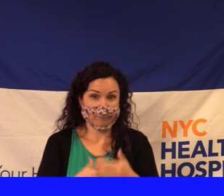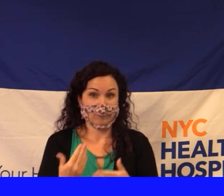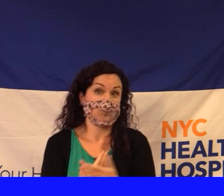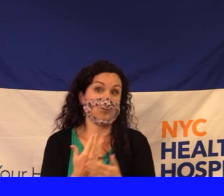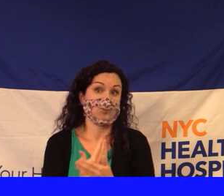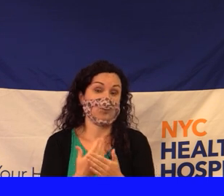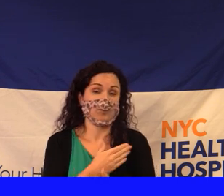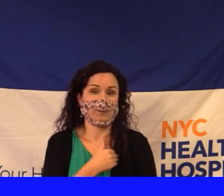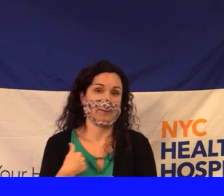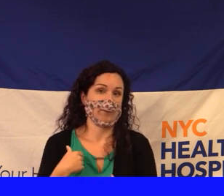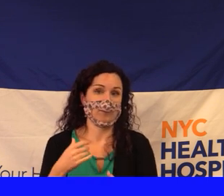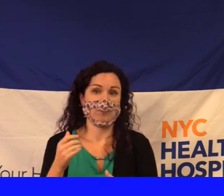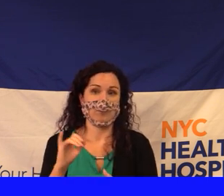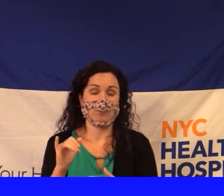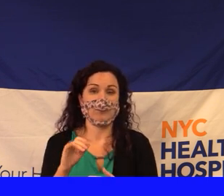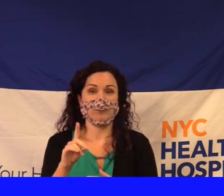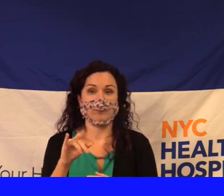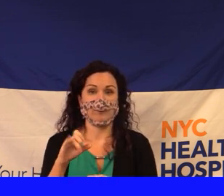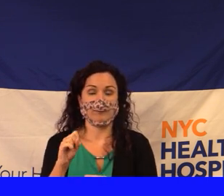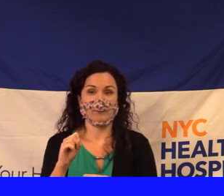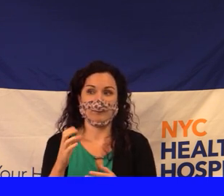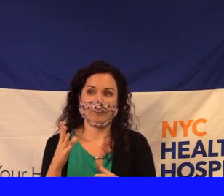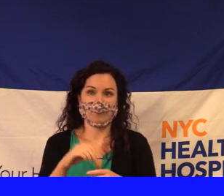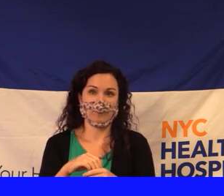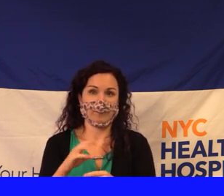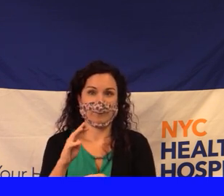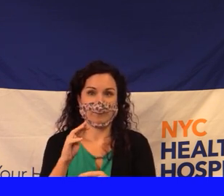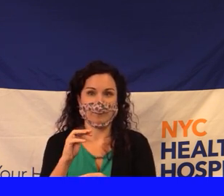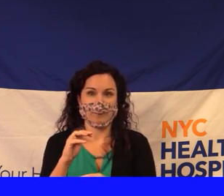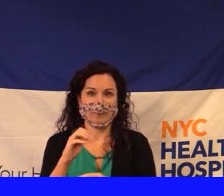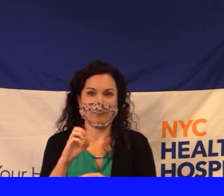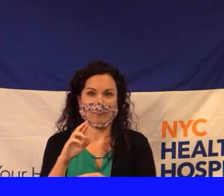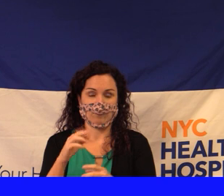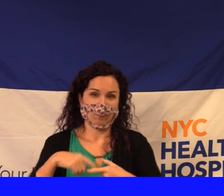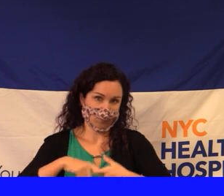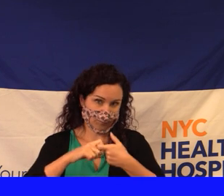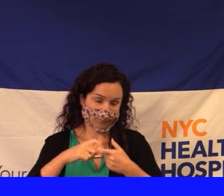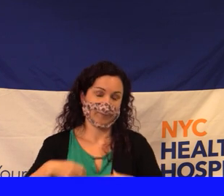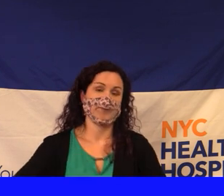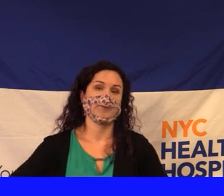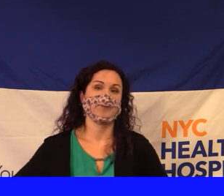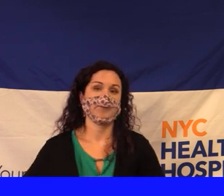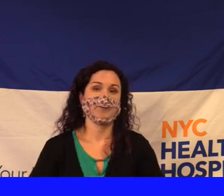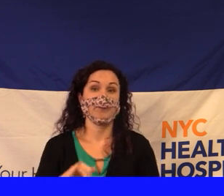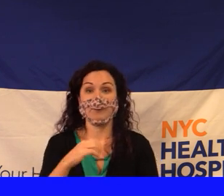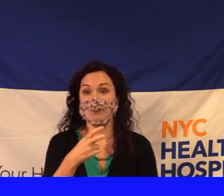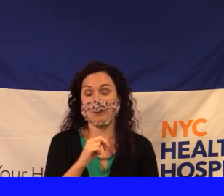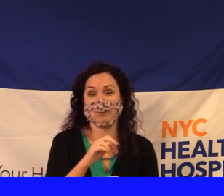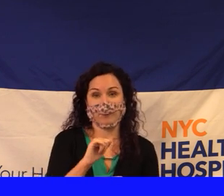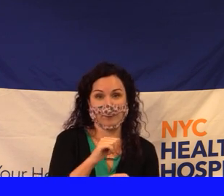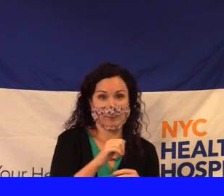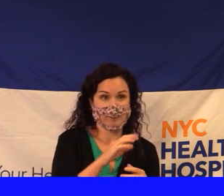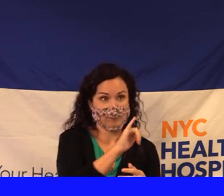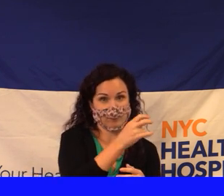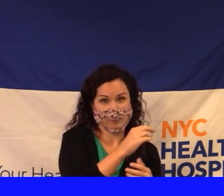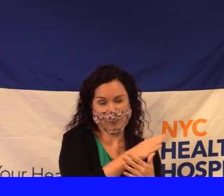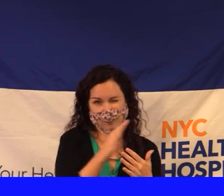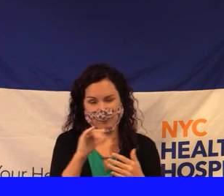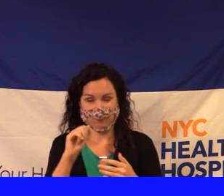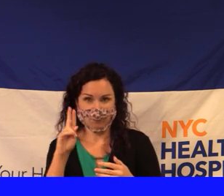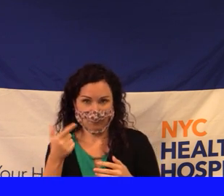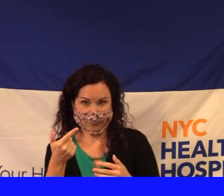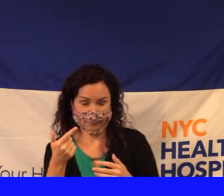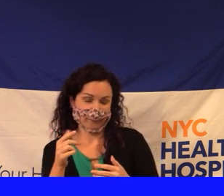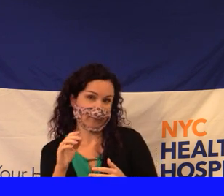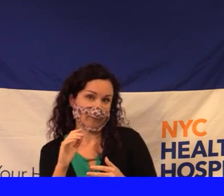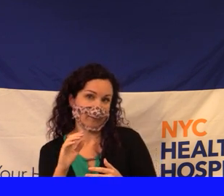as the disenrollment moratorium. Between January and August of 2020, New York City mainstream